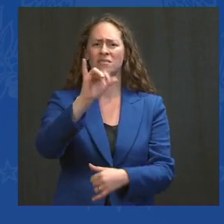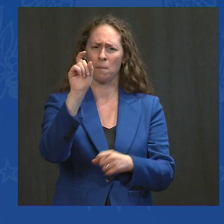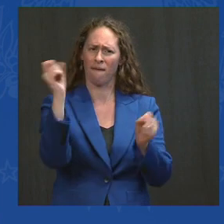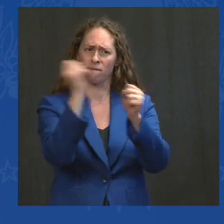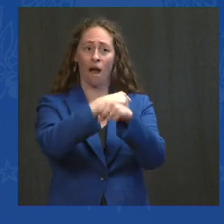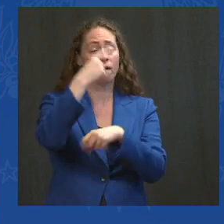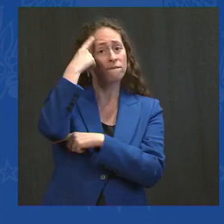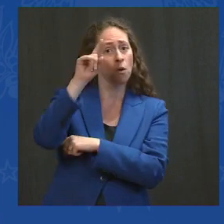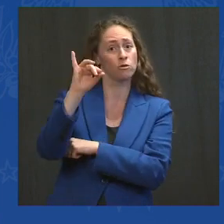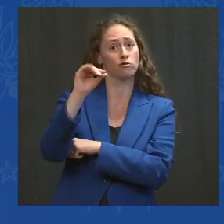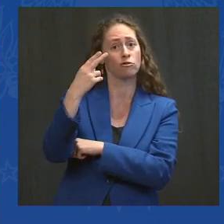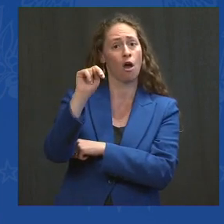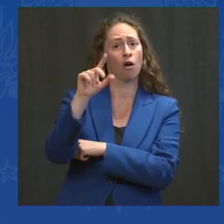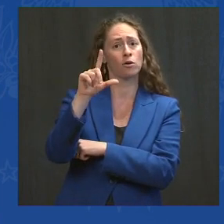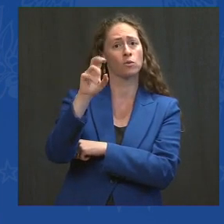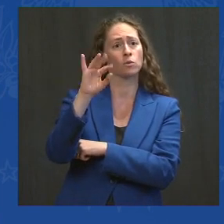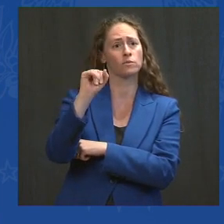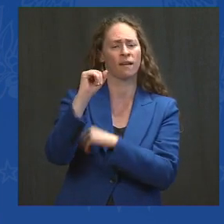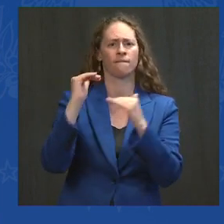and expand